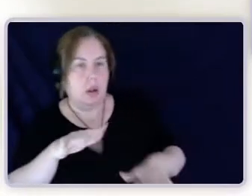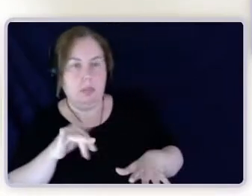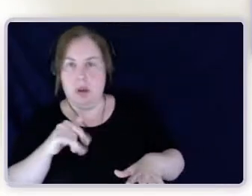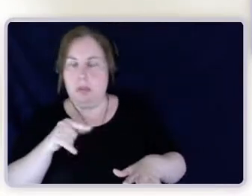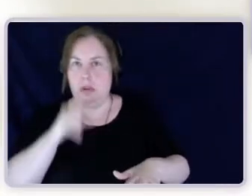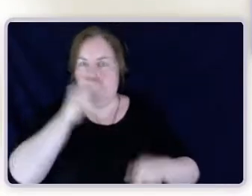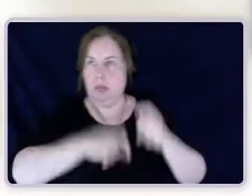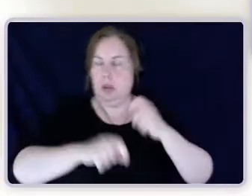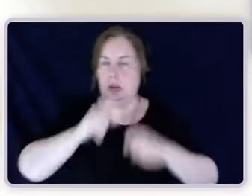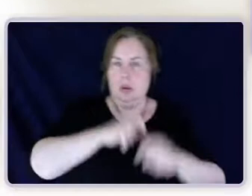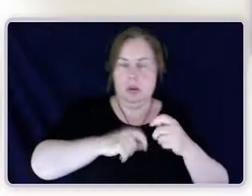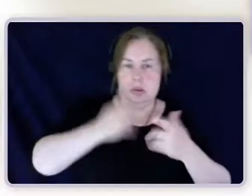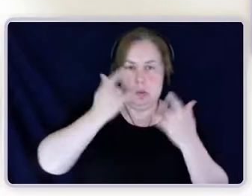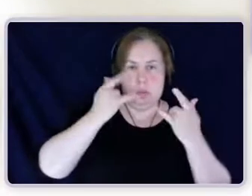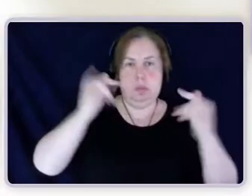aggressive,